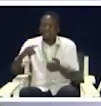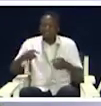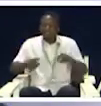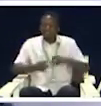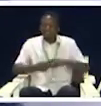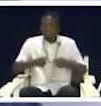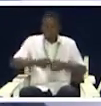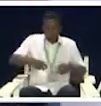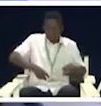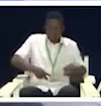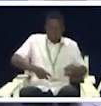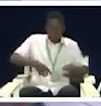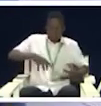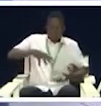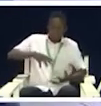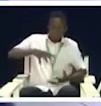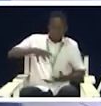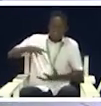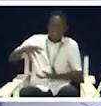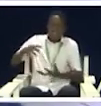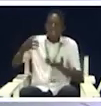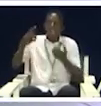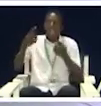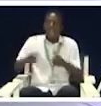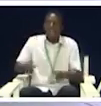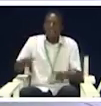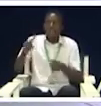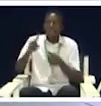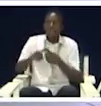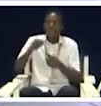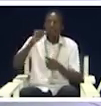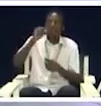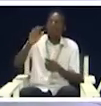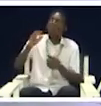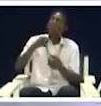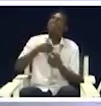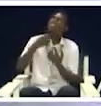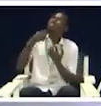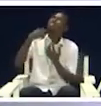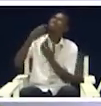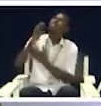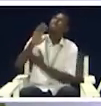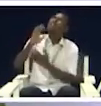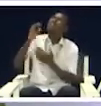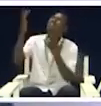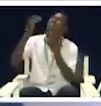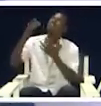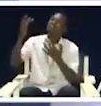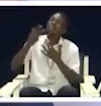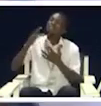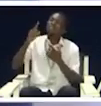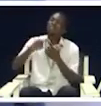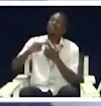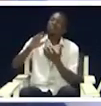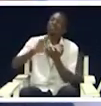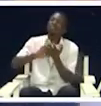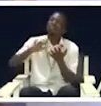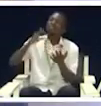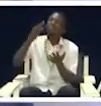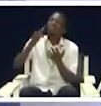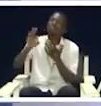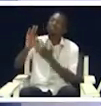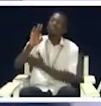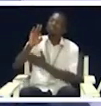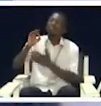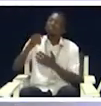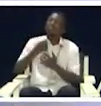one that happens to one in millions women. And I'm like, God, have mercy. And to the glory of God, after